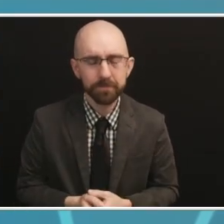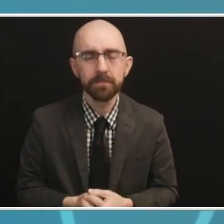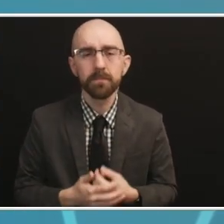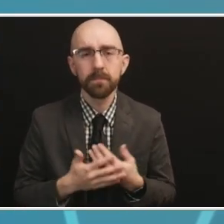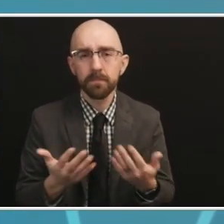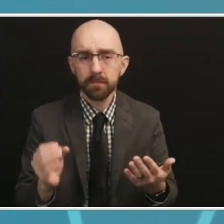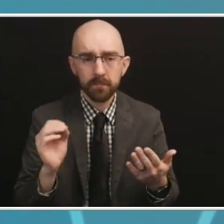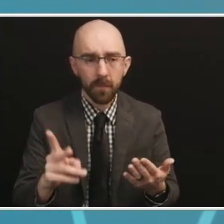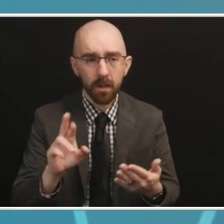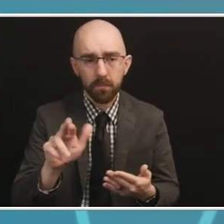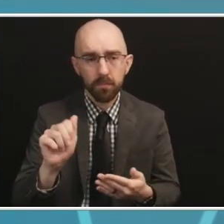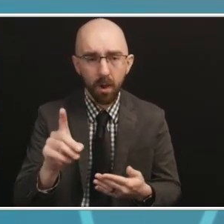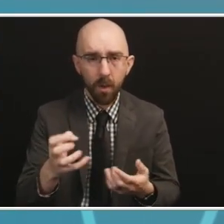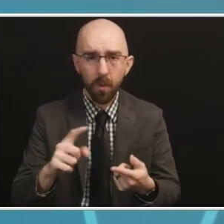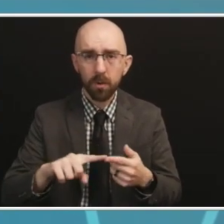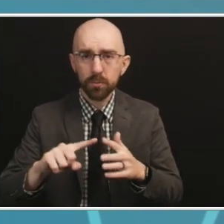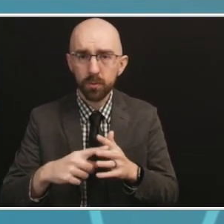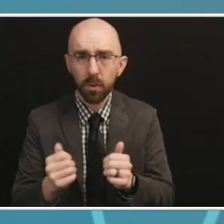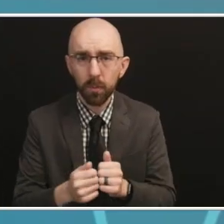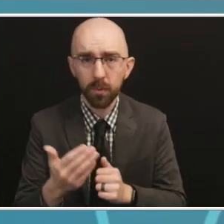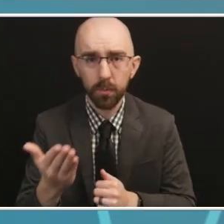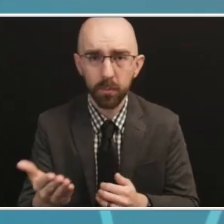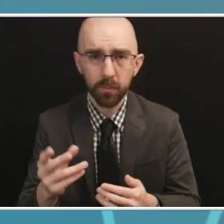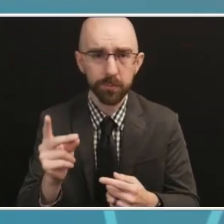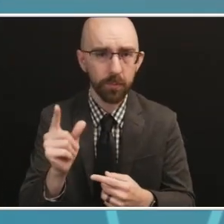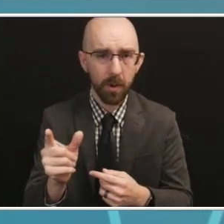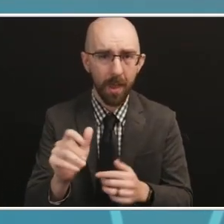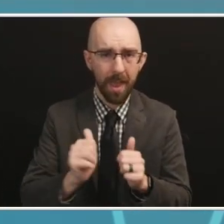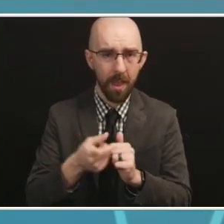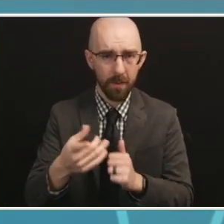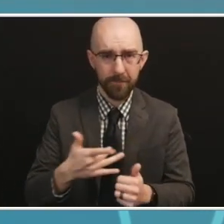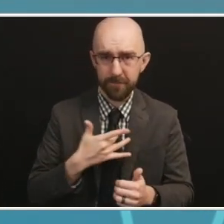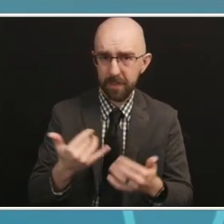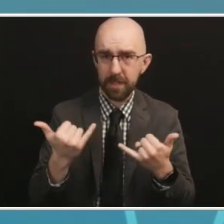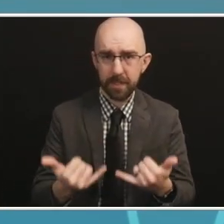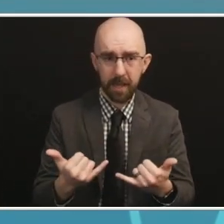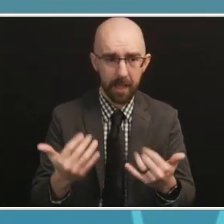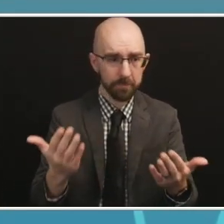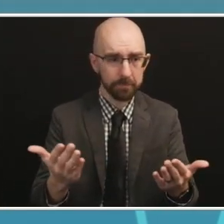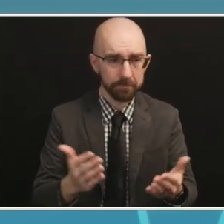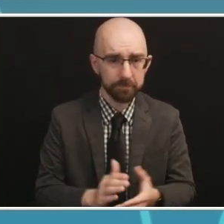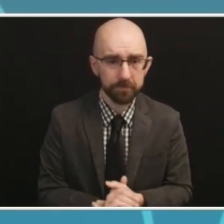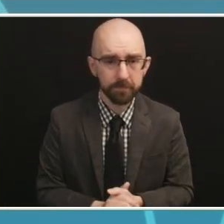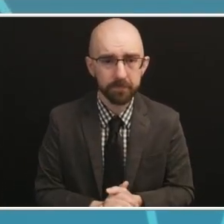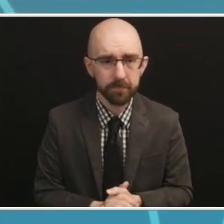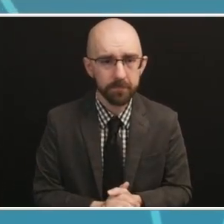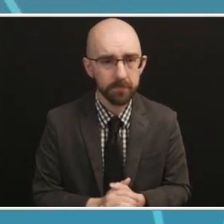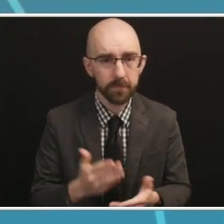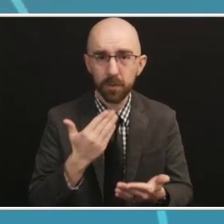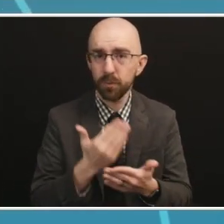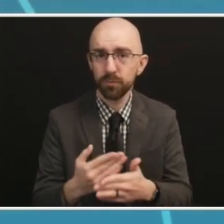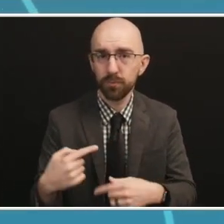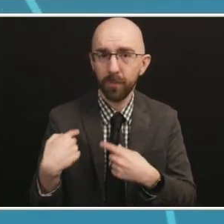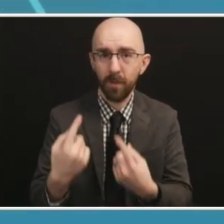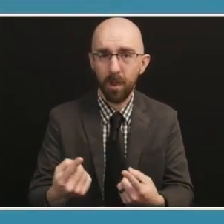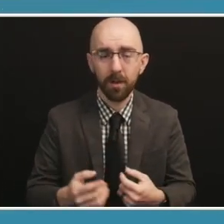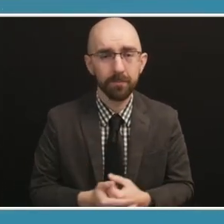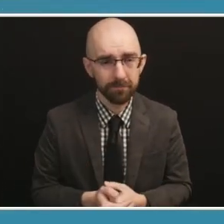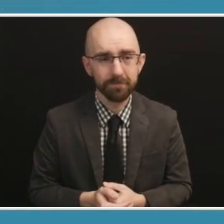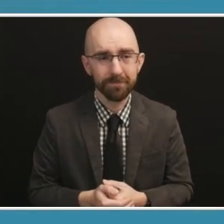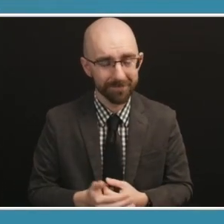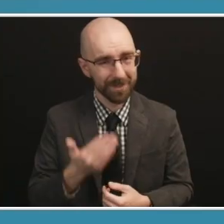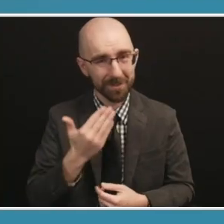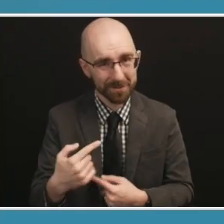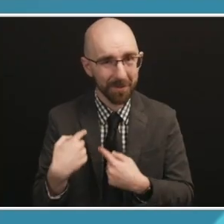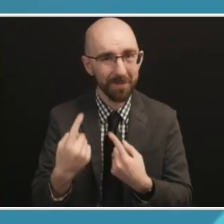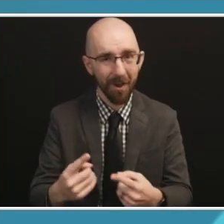want to start with you. Right out of the gate, how are you feeling today? Good so far. Good so far. Haven't had any